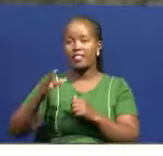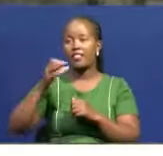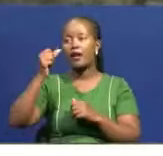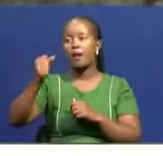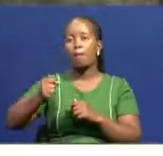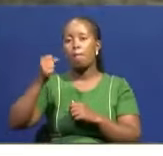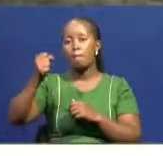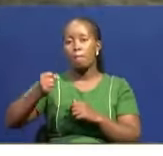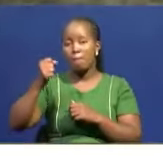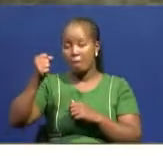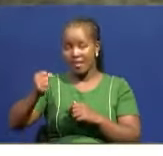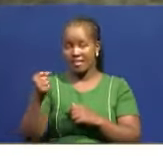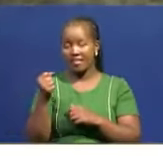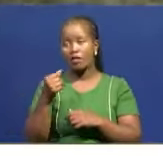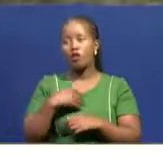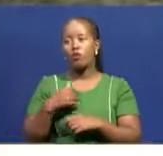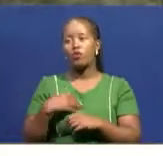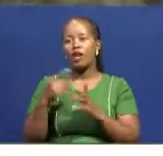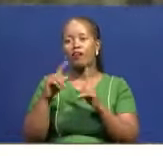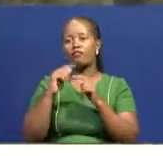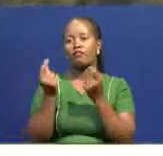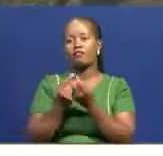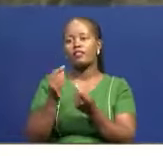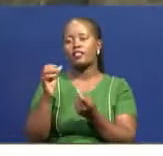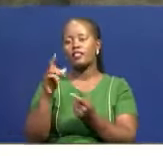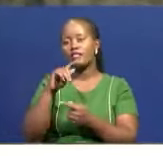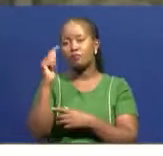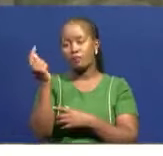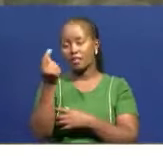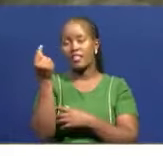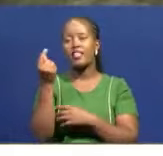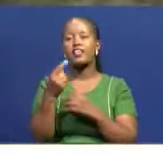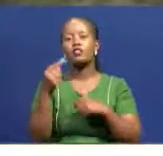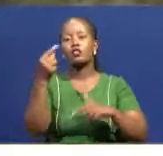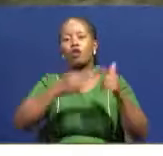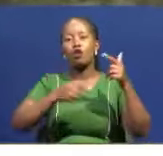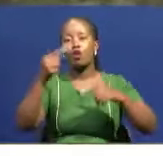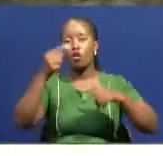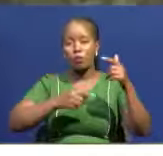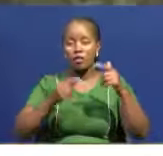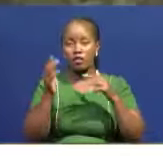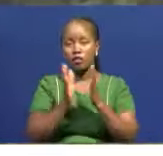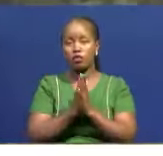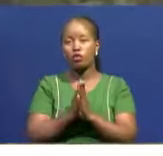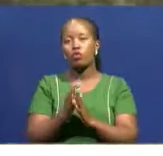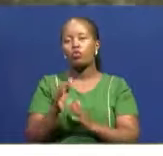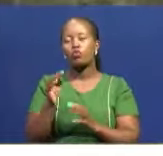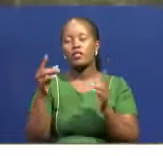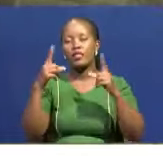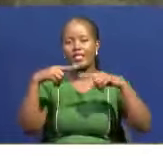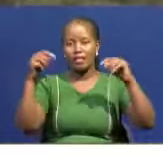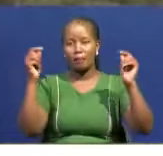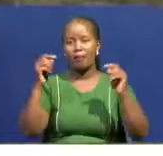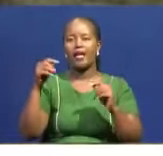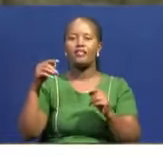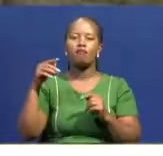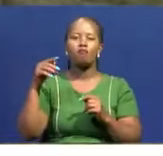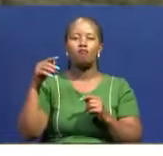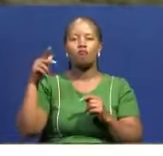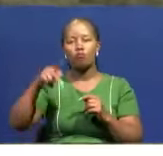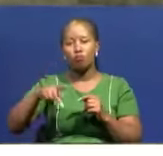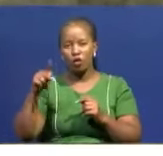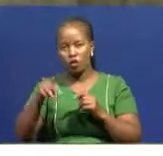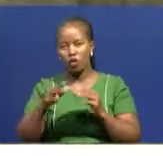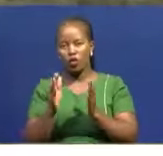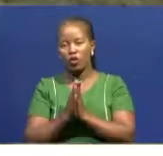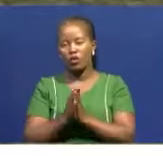where Shuja will be competing. So they're in Pool C alongside Kenya, Chile, Portugal and Japan. Well, the Lioness, by the way, also